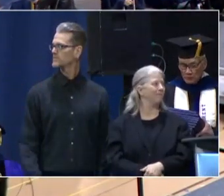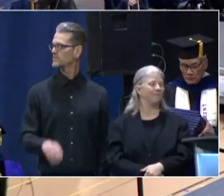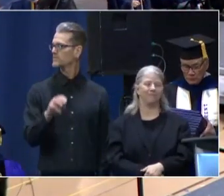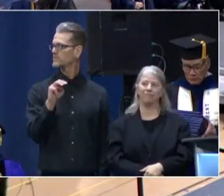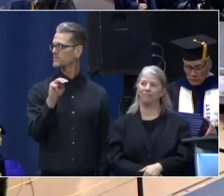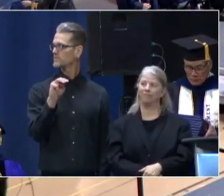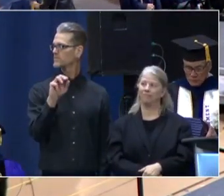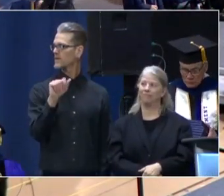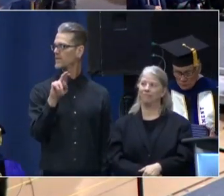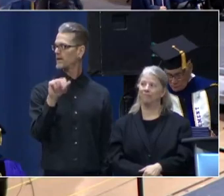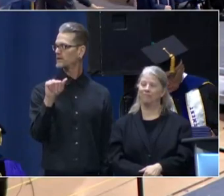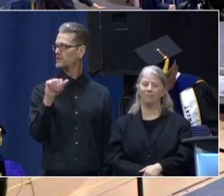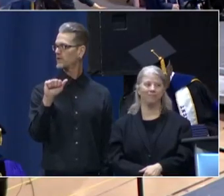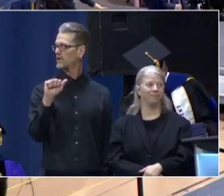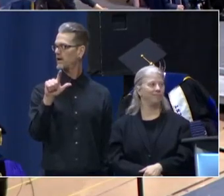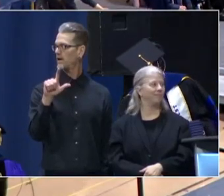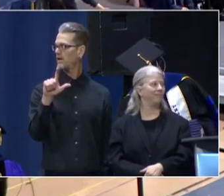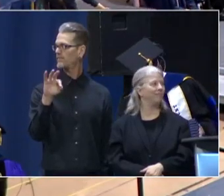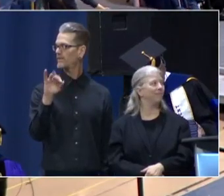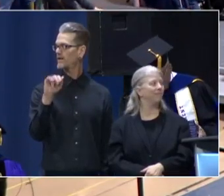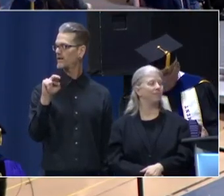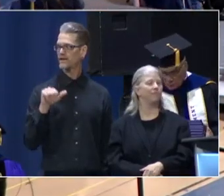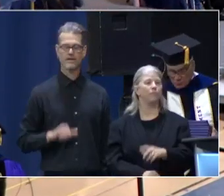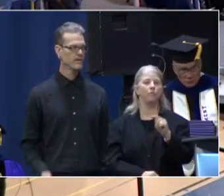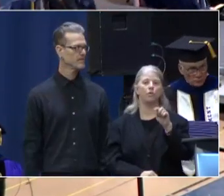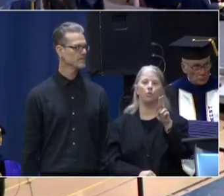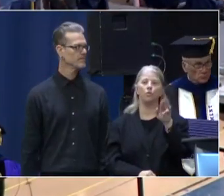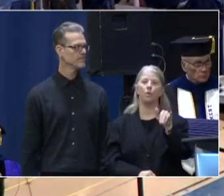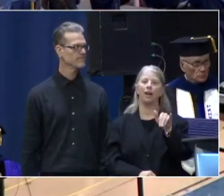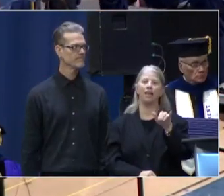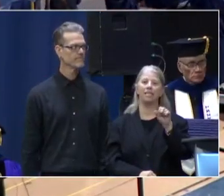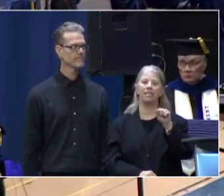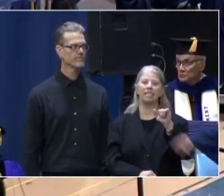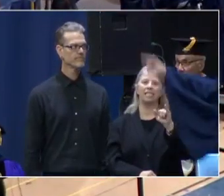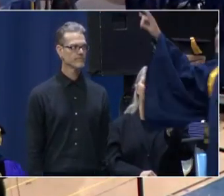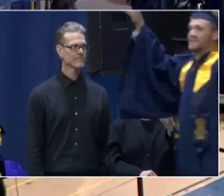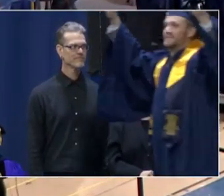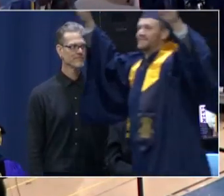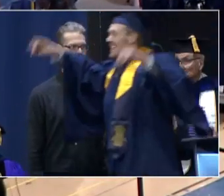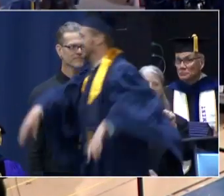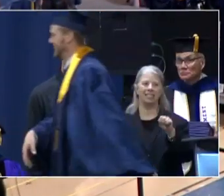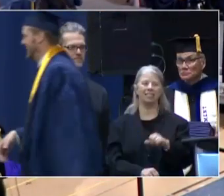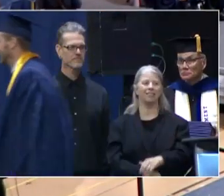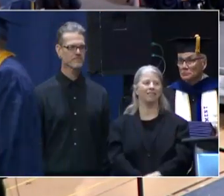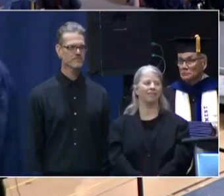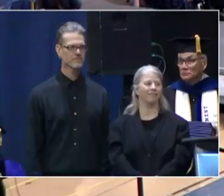Lennox Afriyi. Trey Simmons.